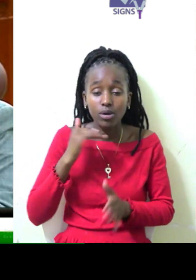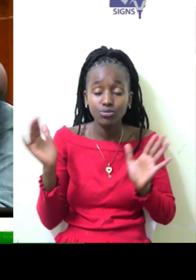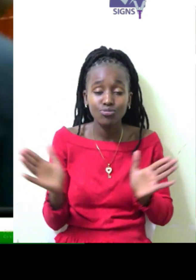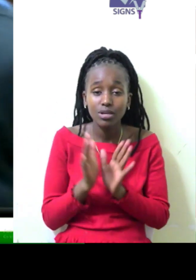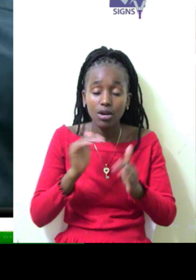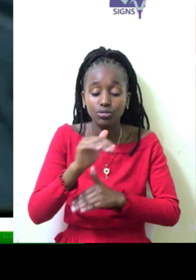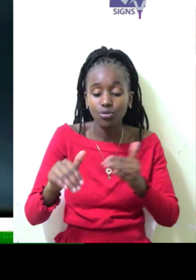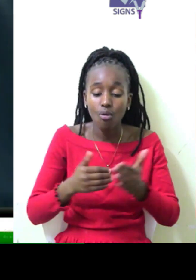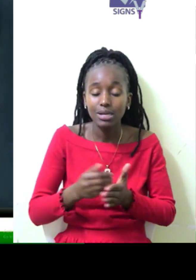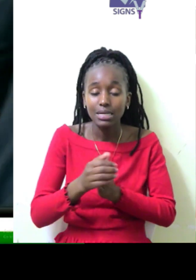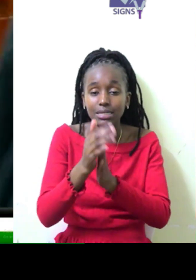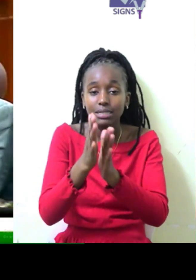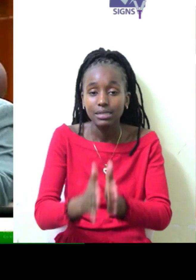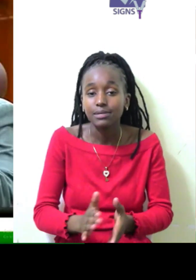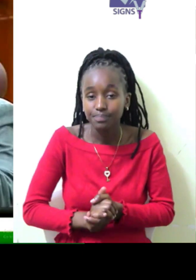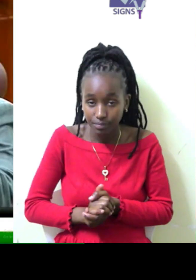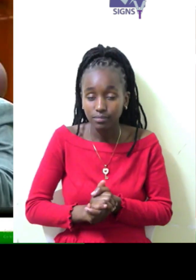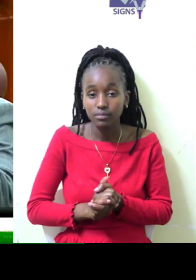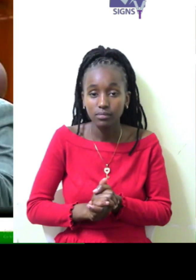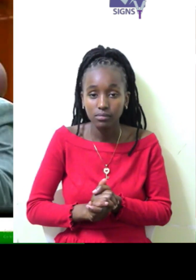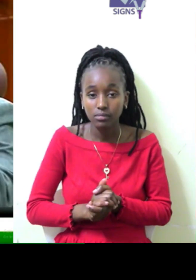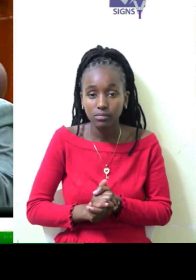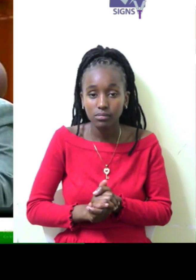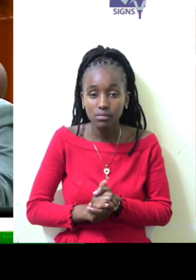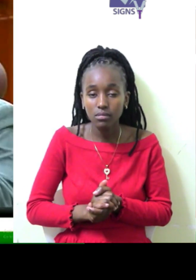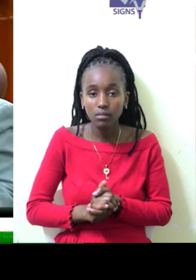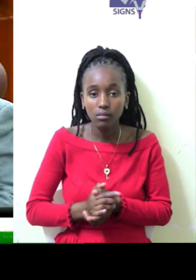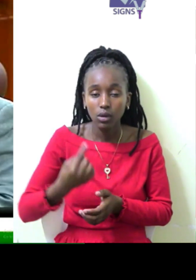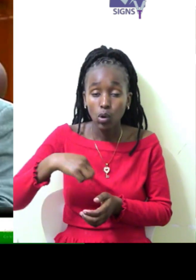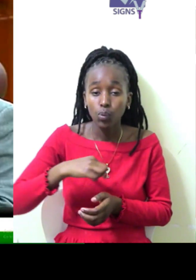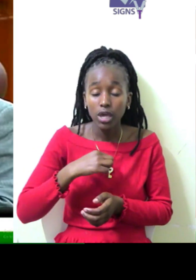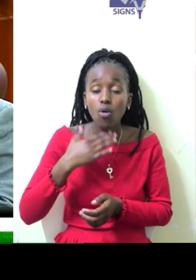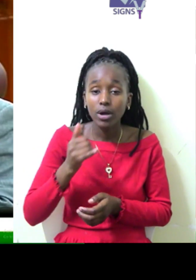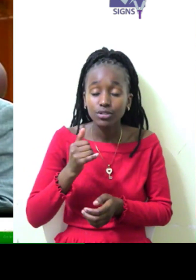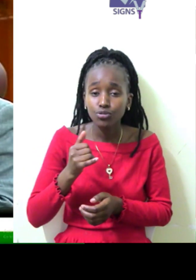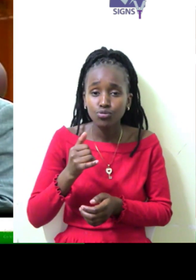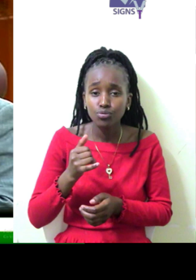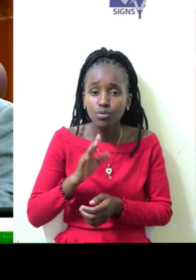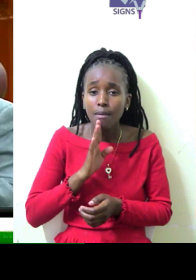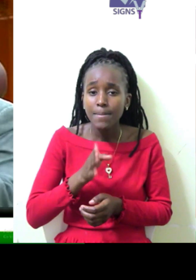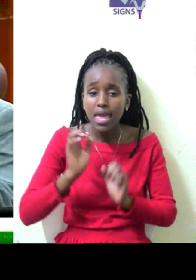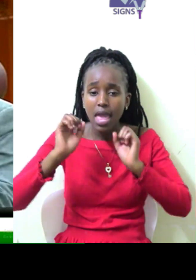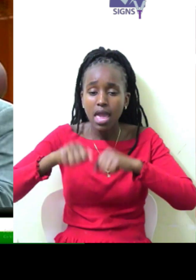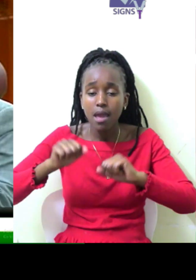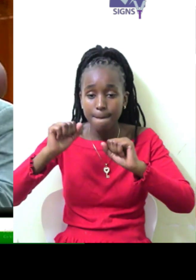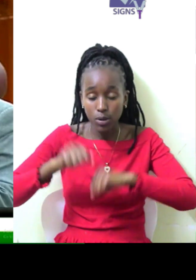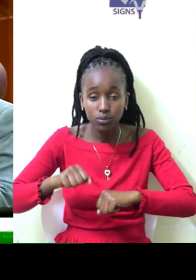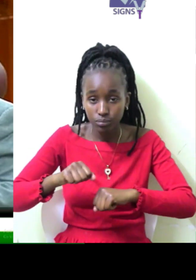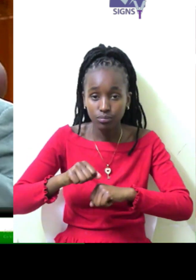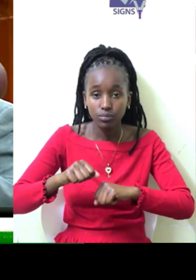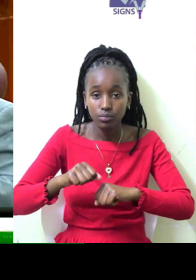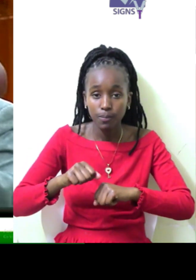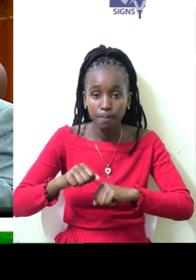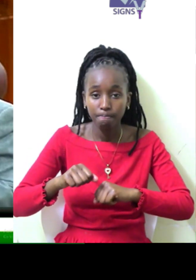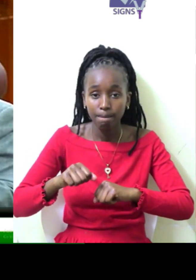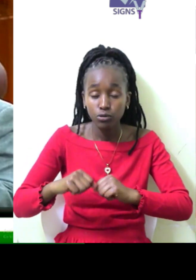leaders that we would like to be self-reliant as a country. And the best thing to do